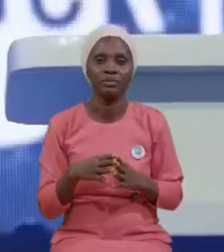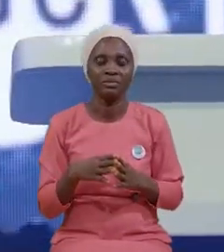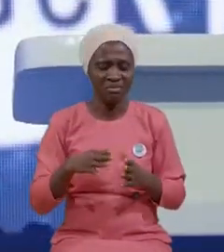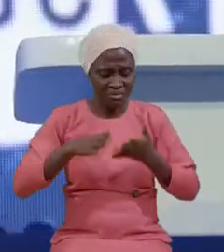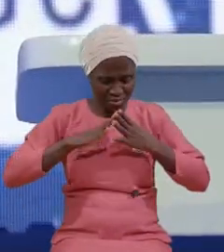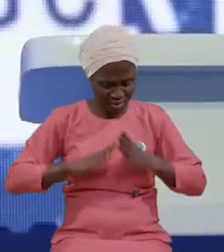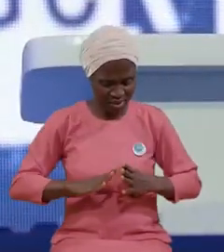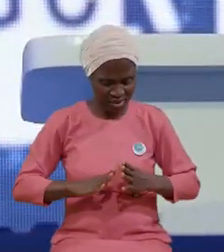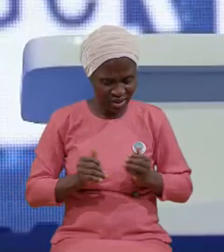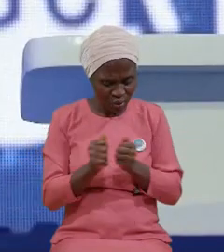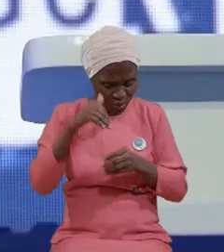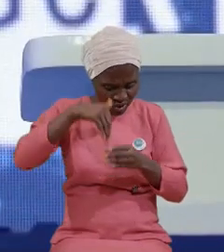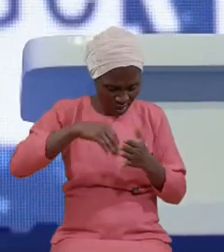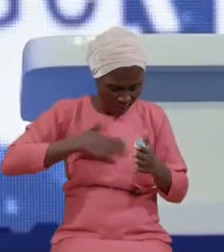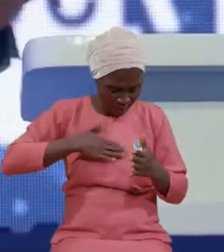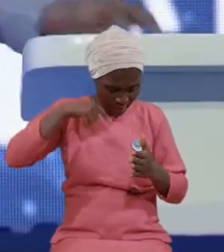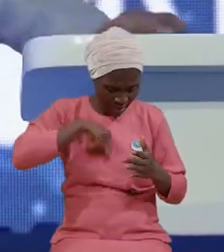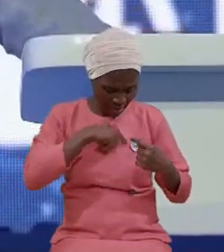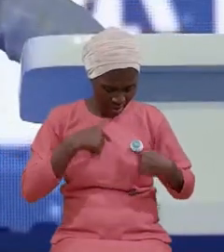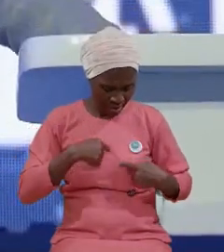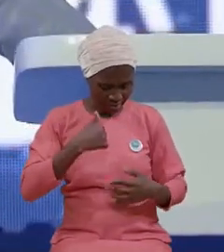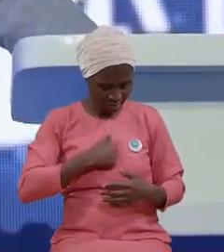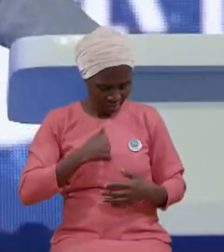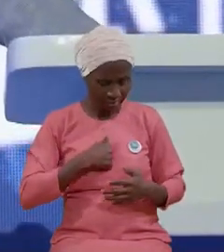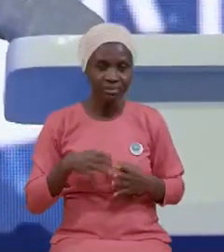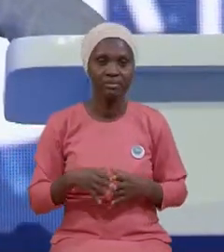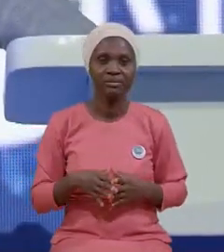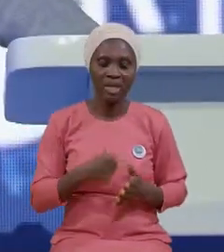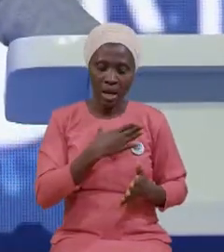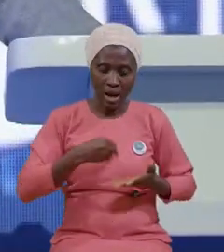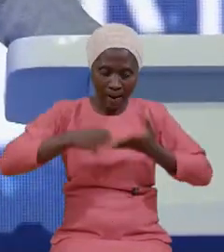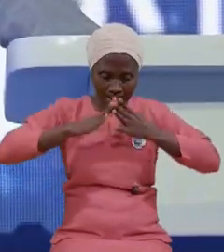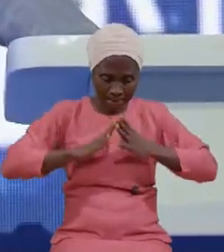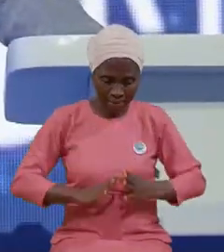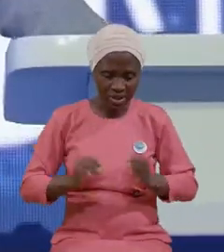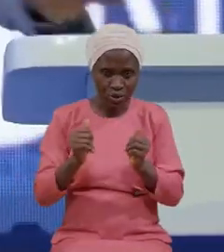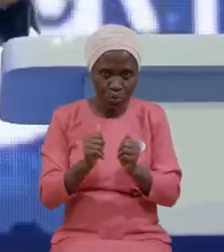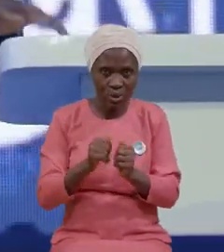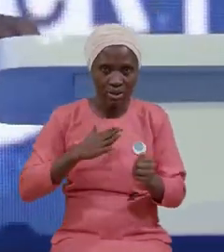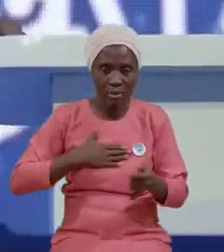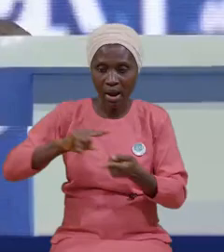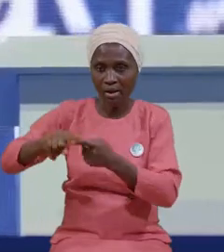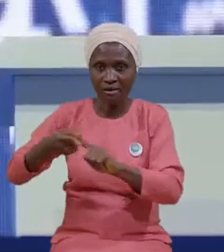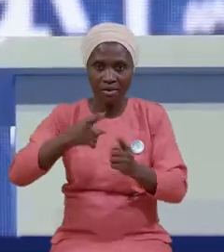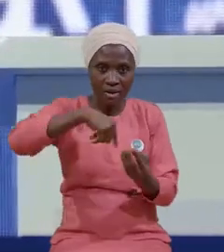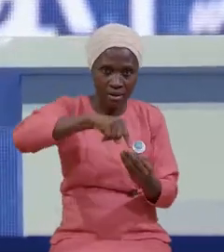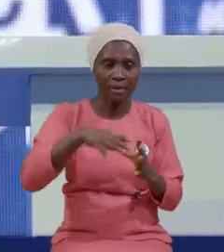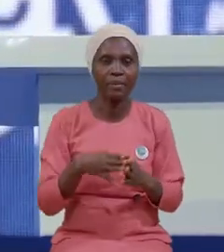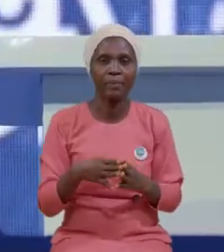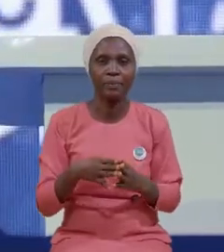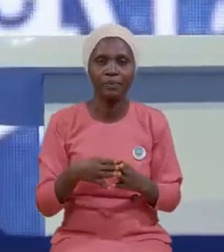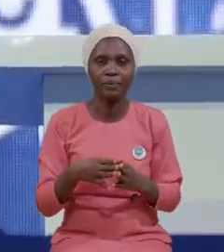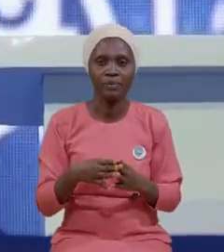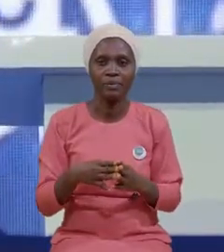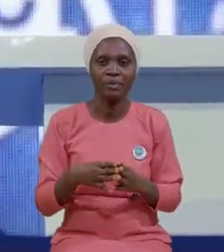Peace within myself. And peace with my neighbor. It's a